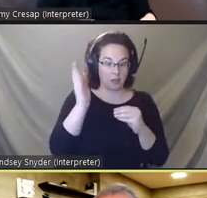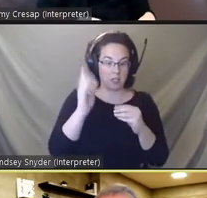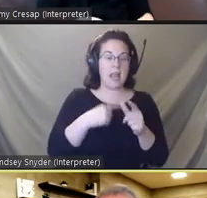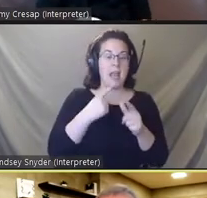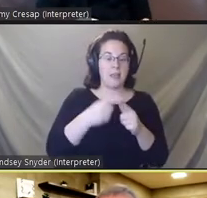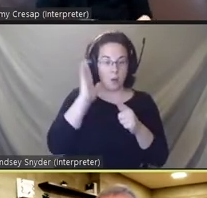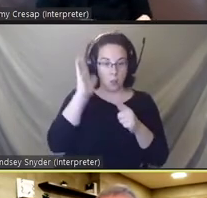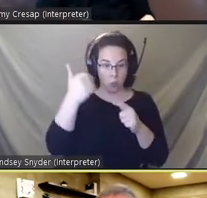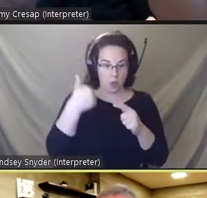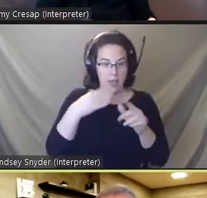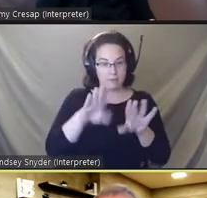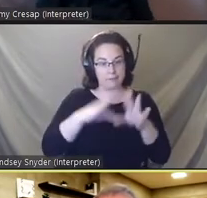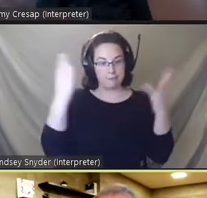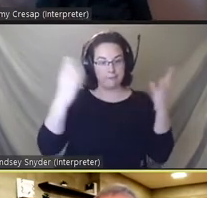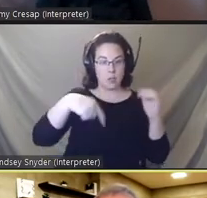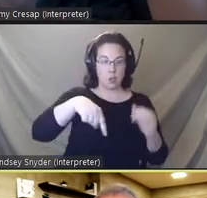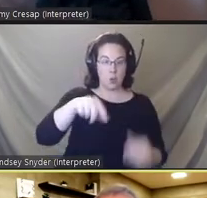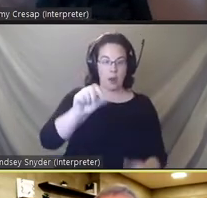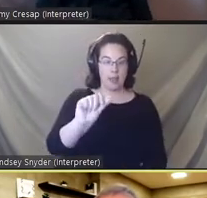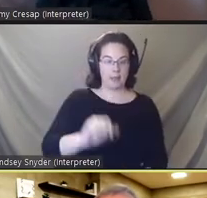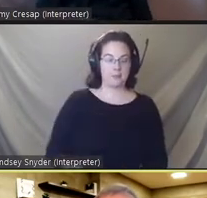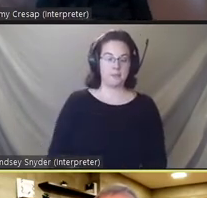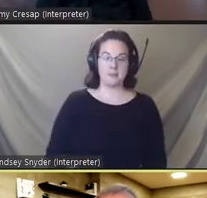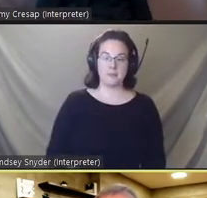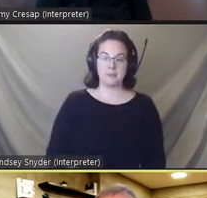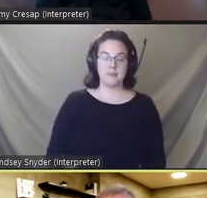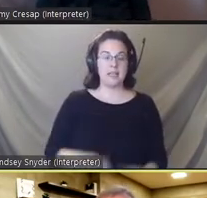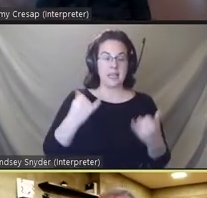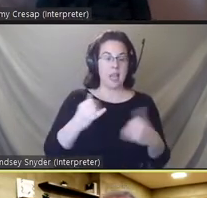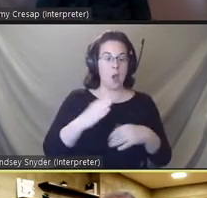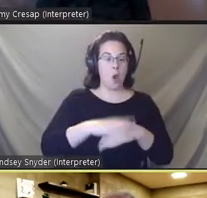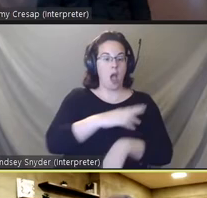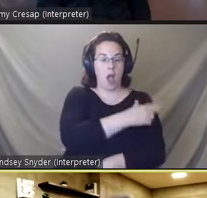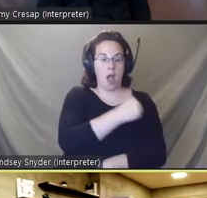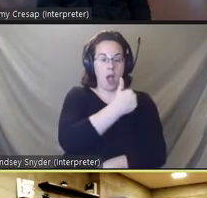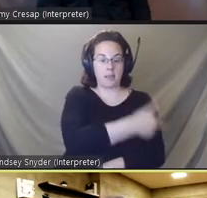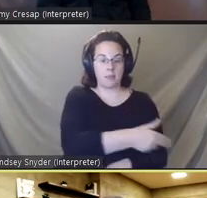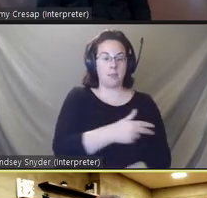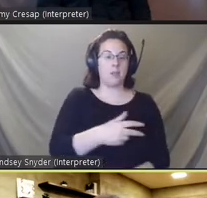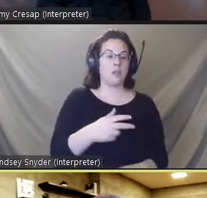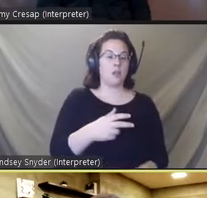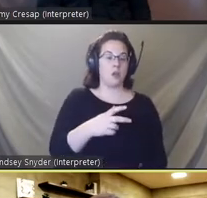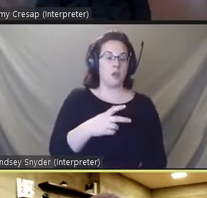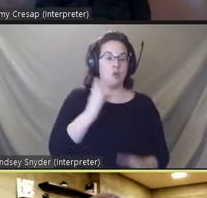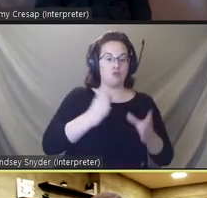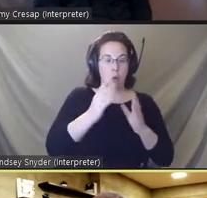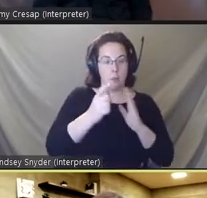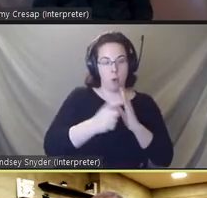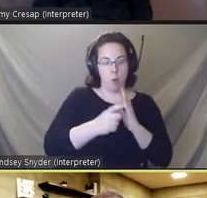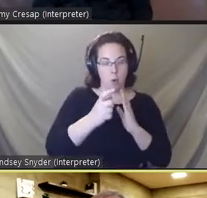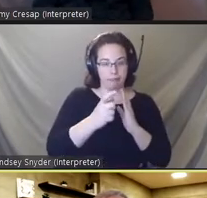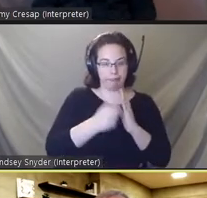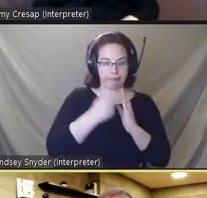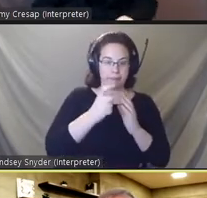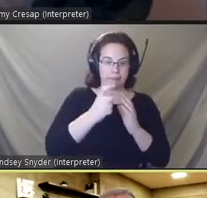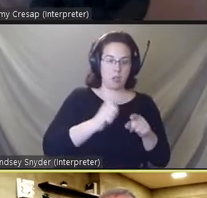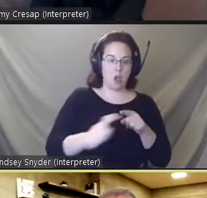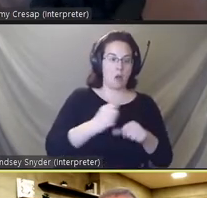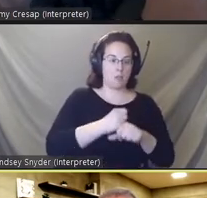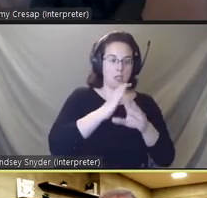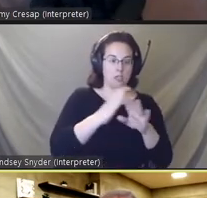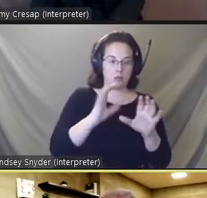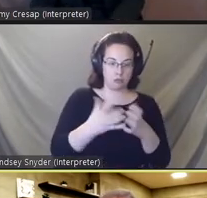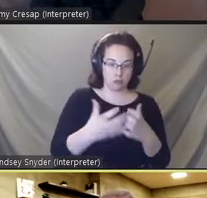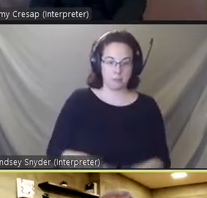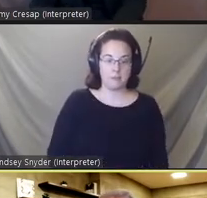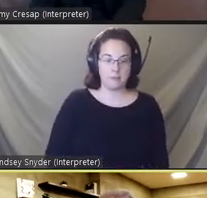Q&A. This one is on Hospital Robocall Protection Group. It's Donna Cyrus. She's a designated federal